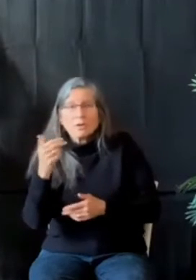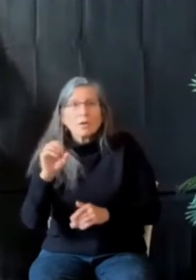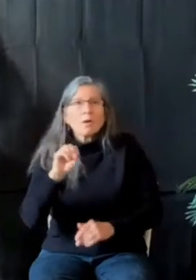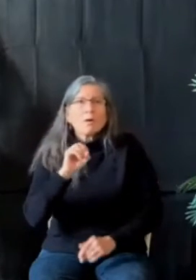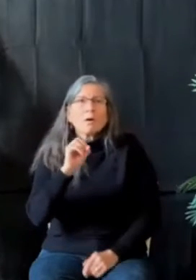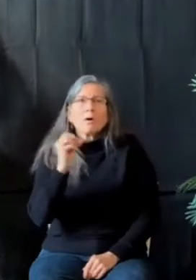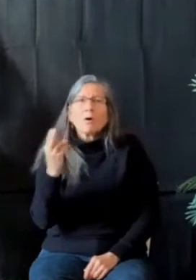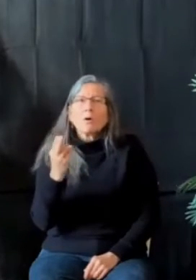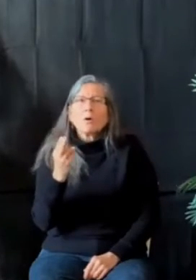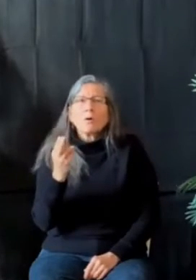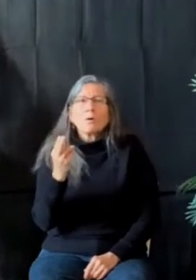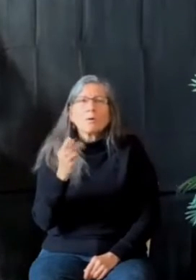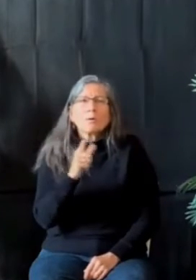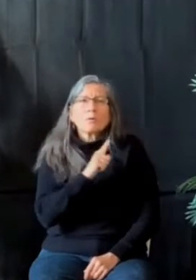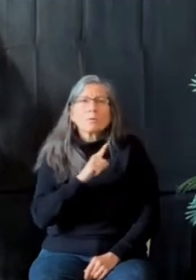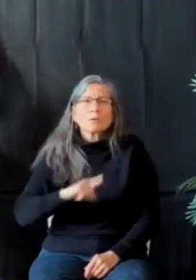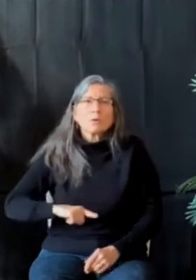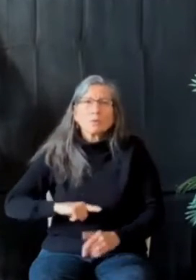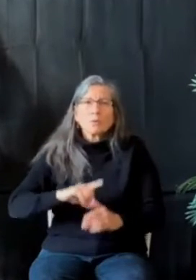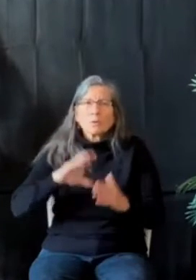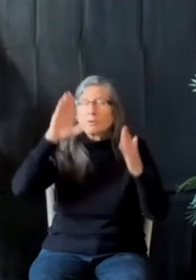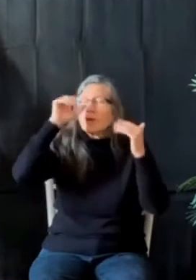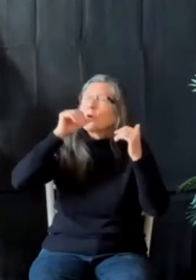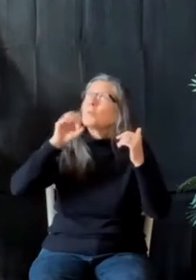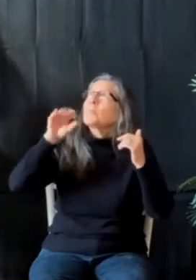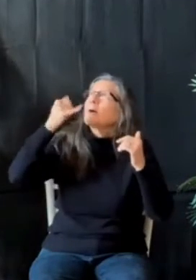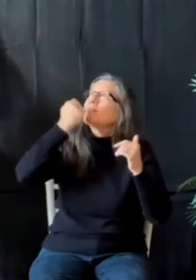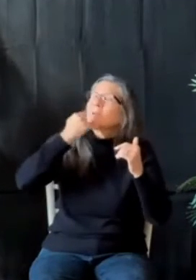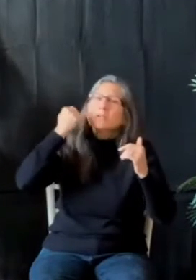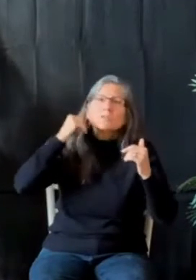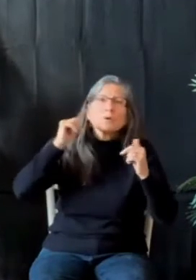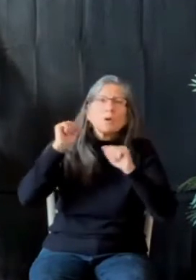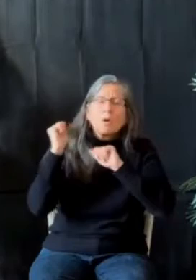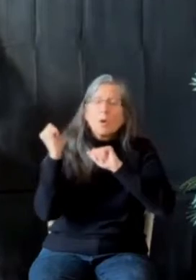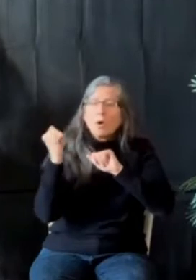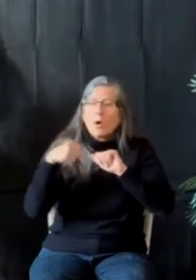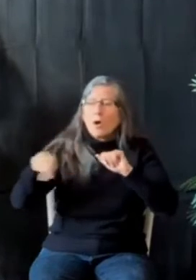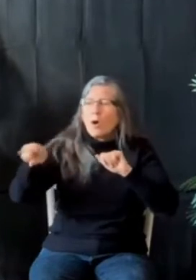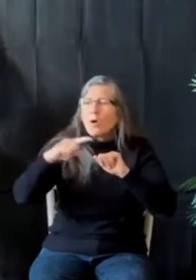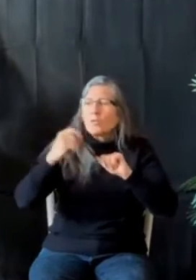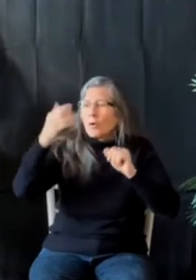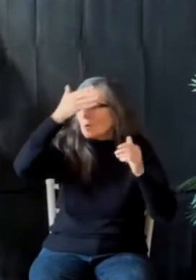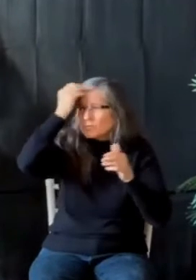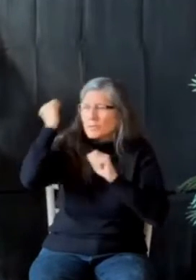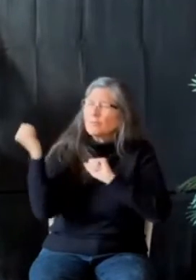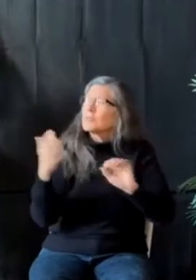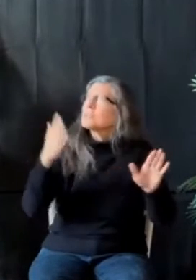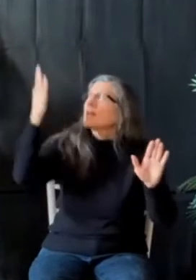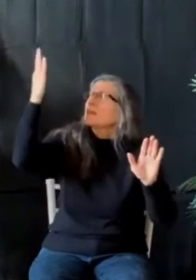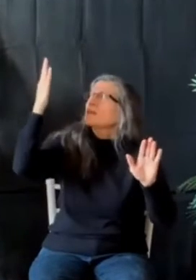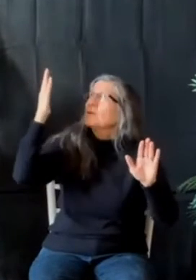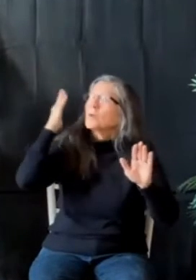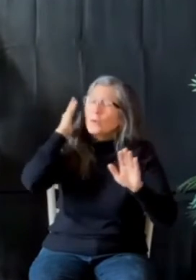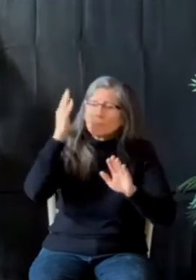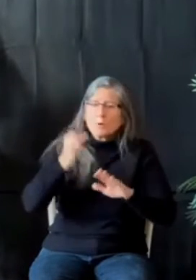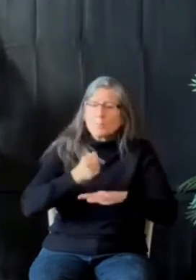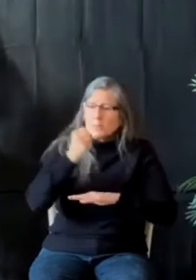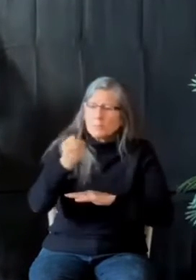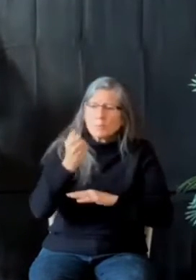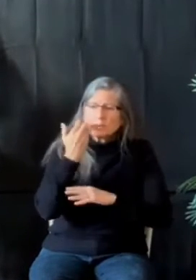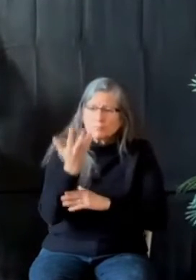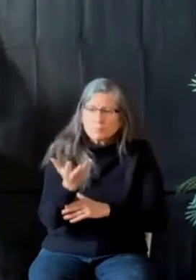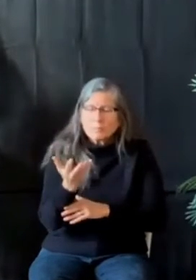Israel, all who forsake you will be put to shame. These